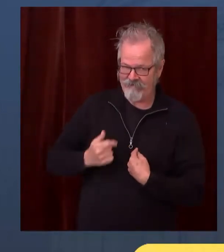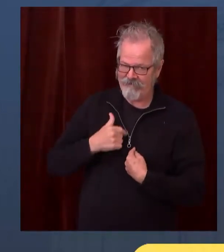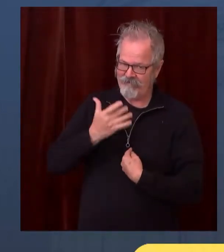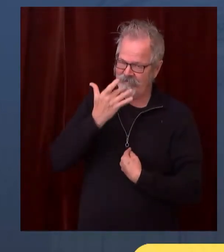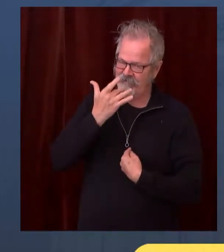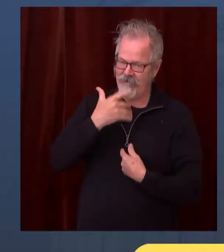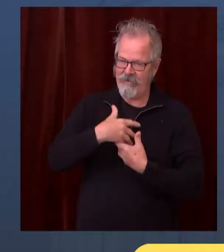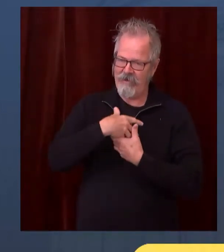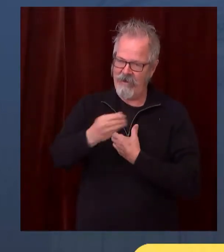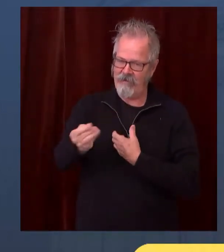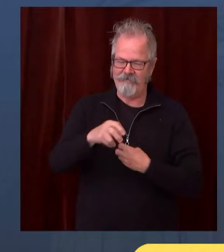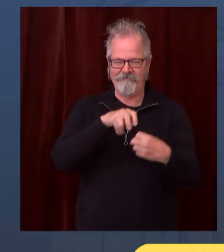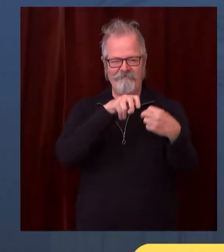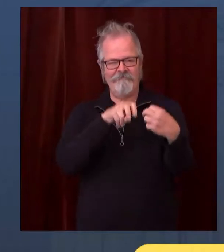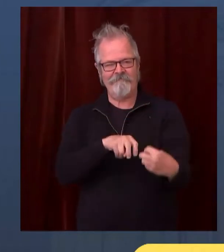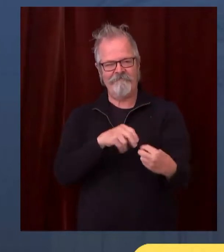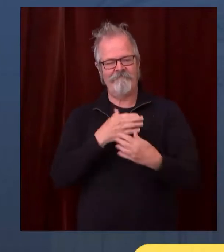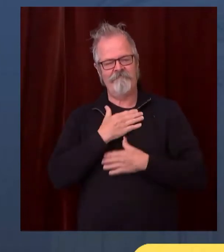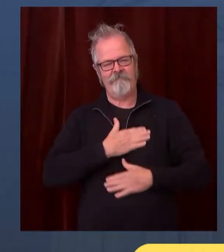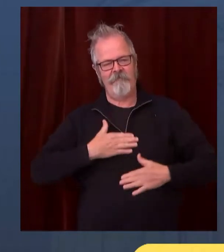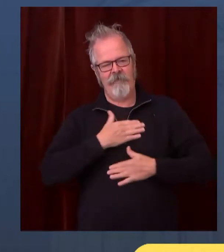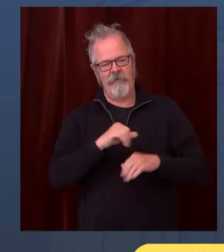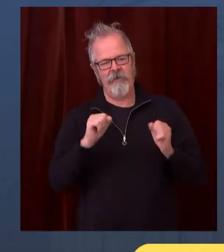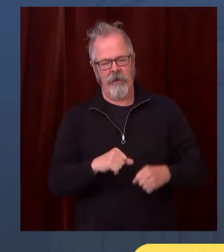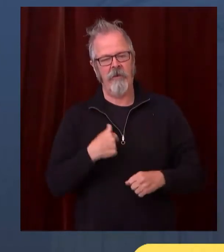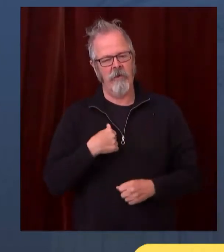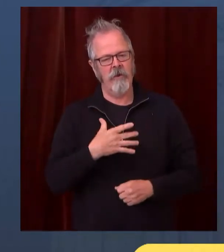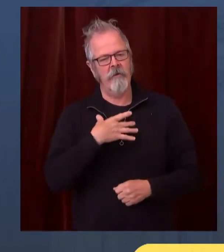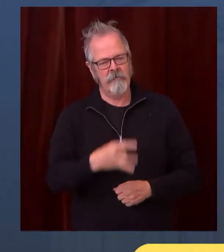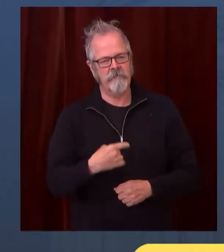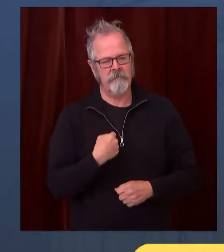improve, both in the